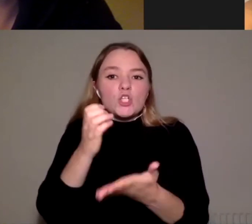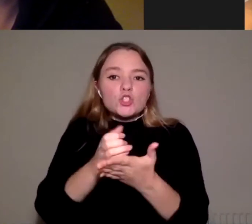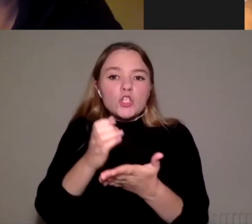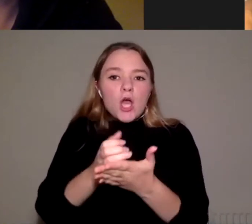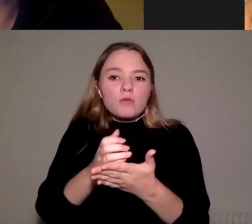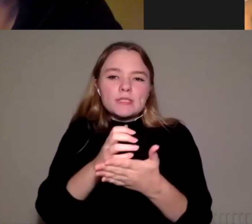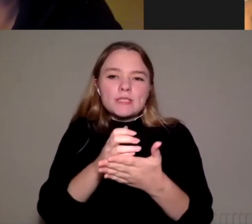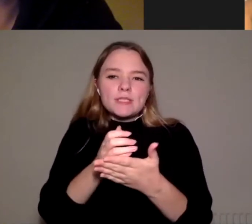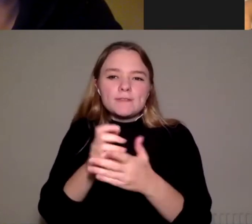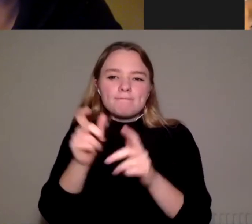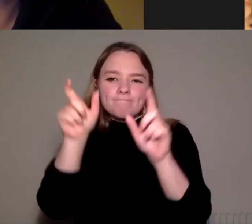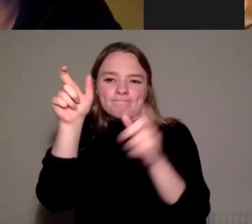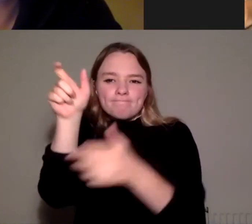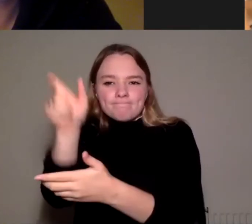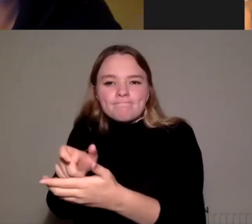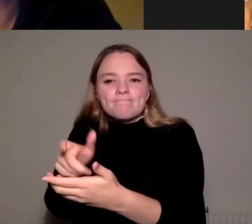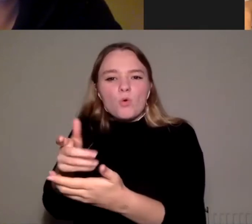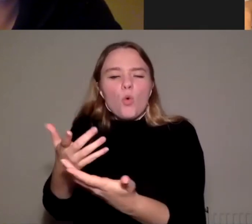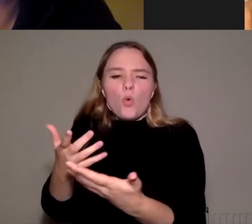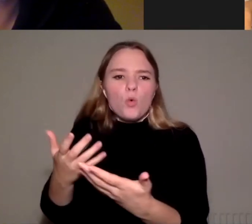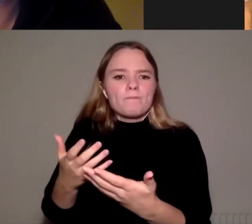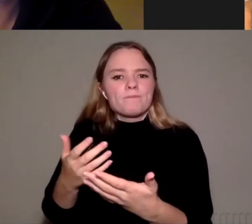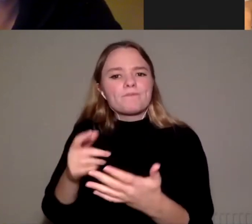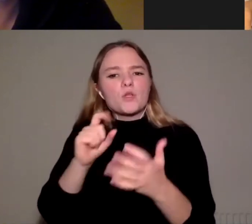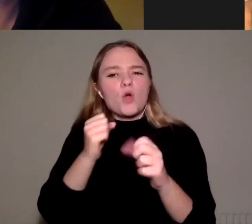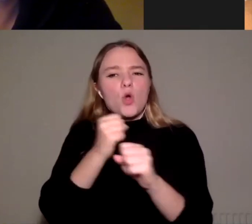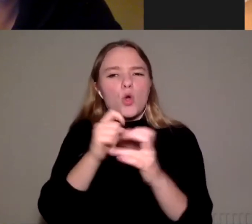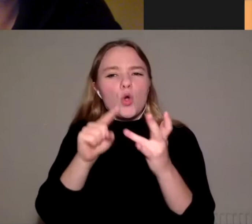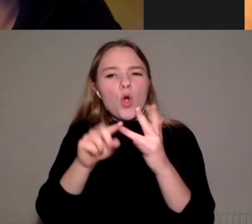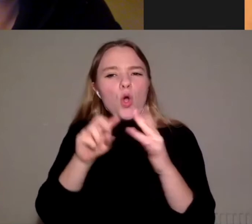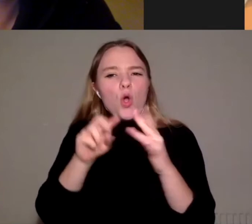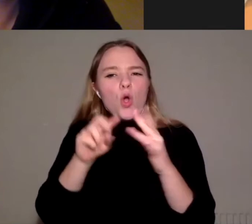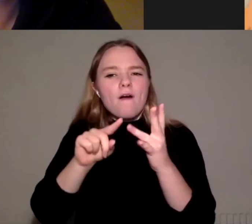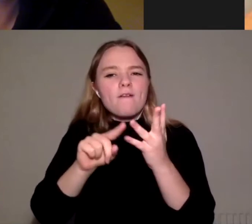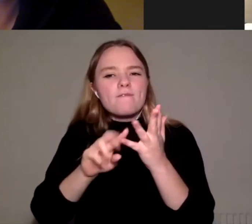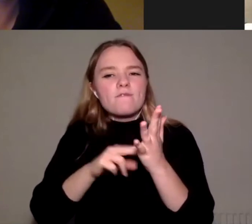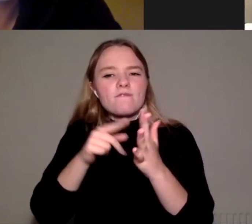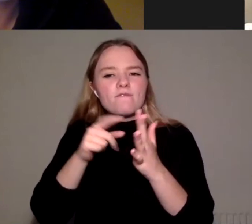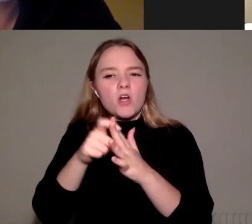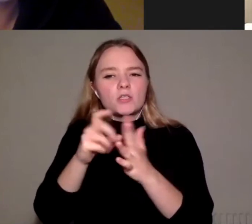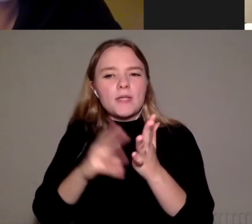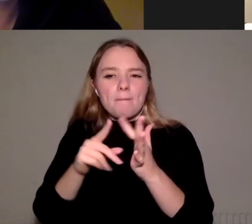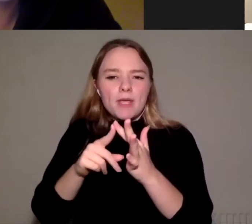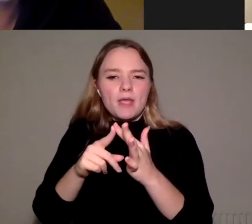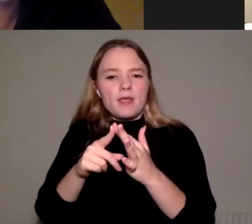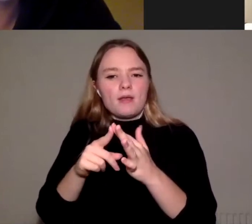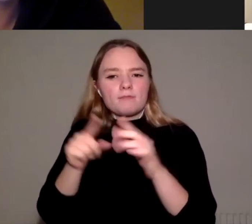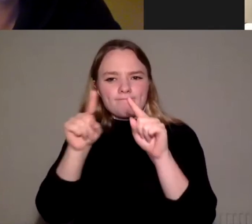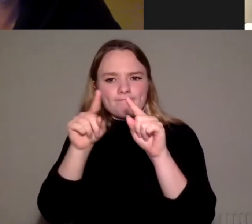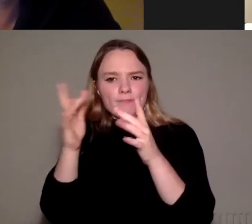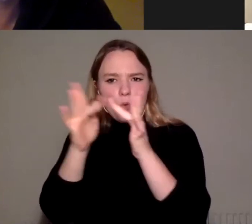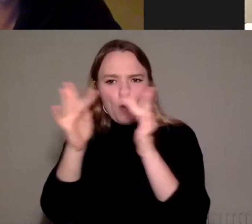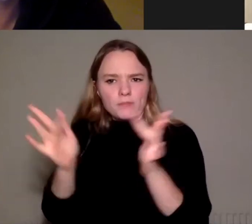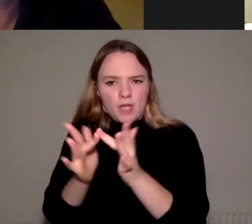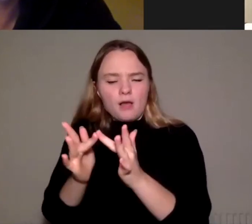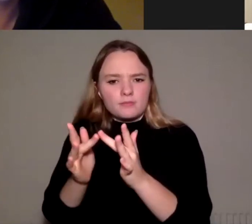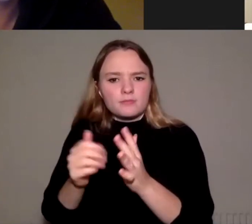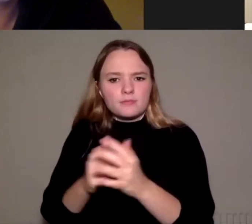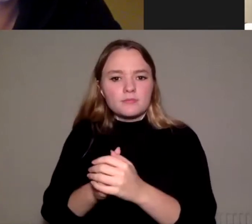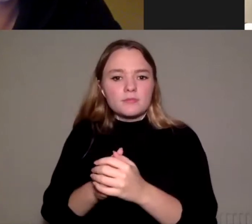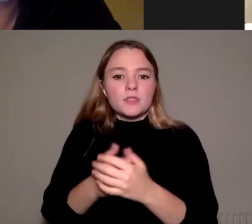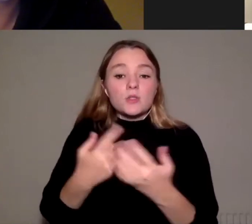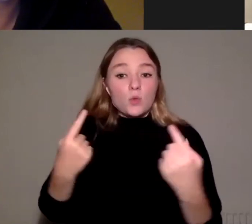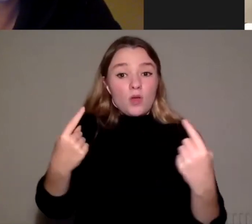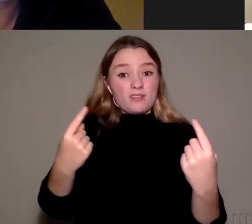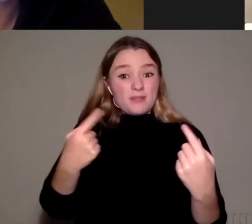GoFundMe, just so that it can allow us to raise the platform and allow more Black individuals opportunities to